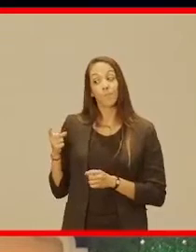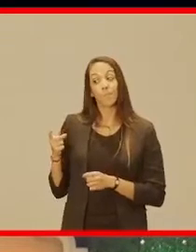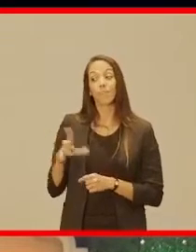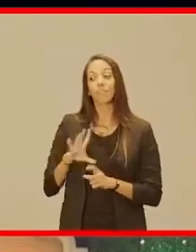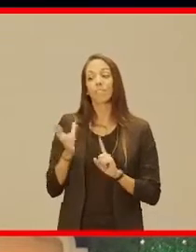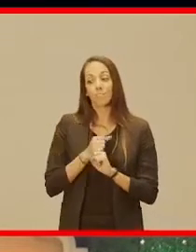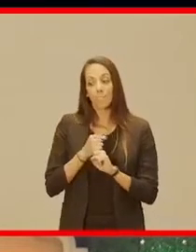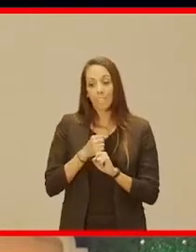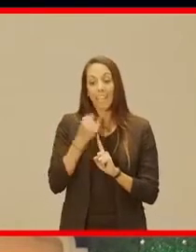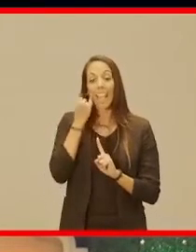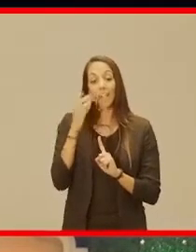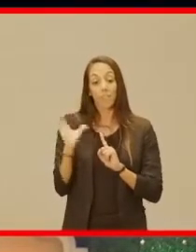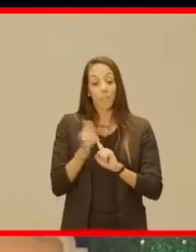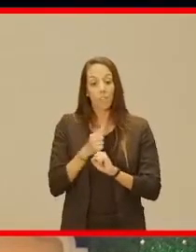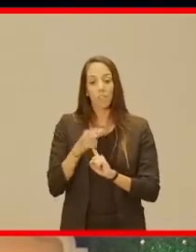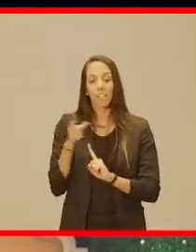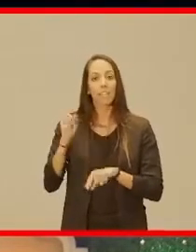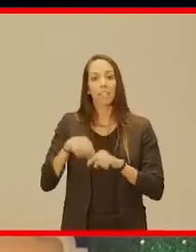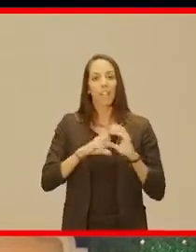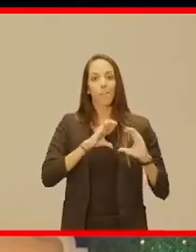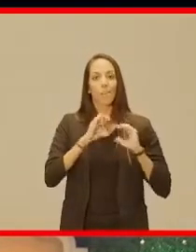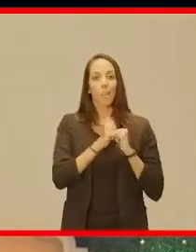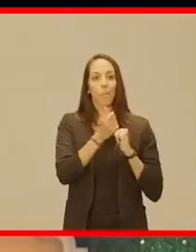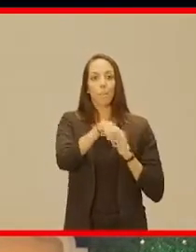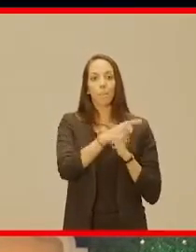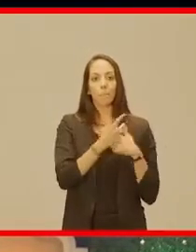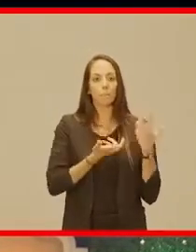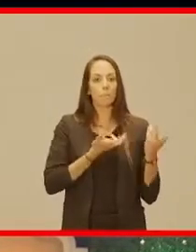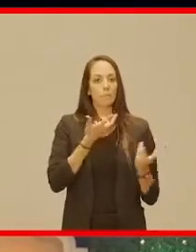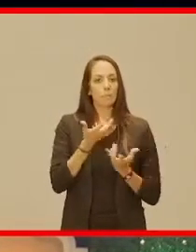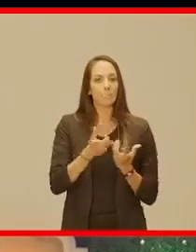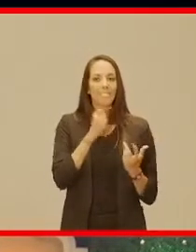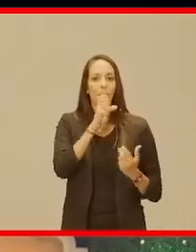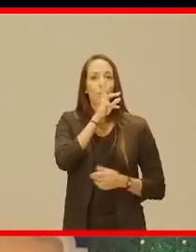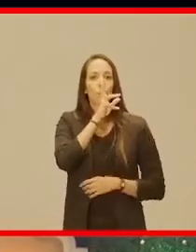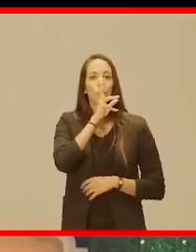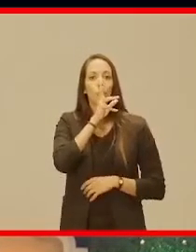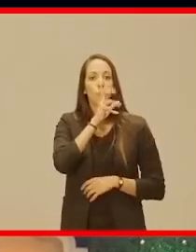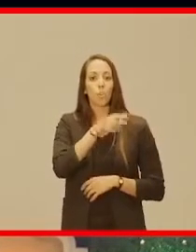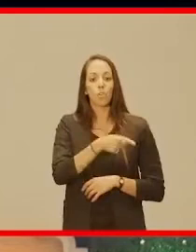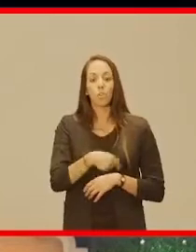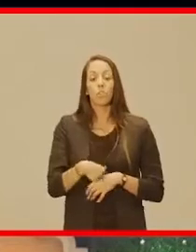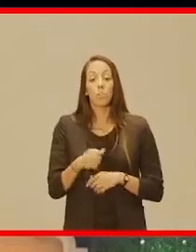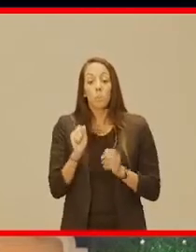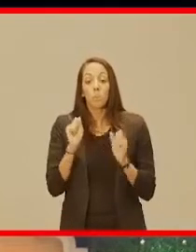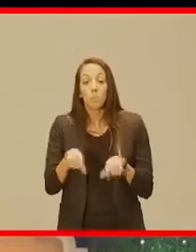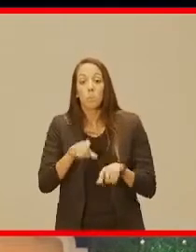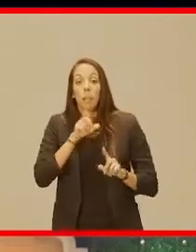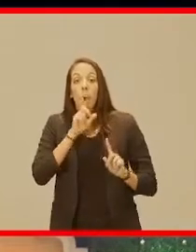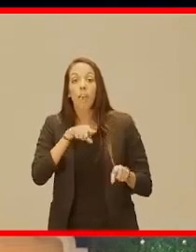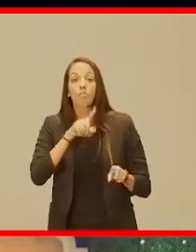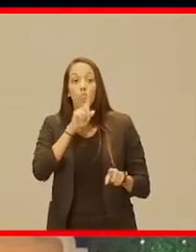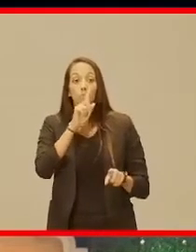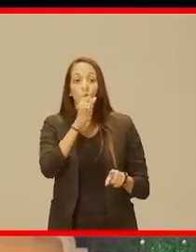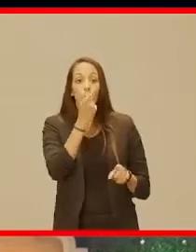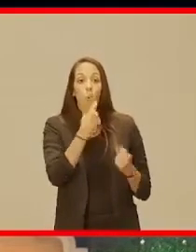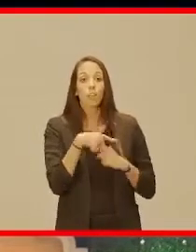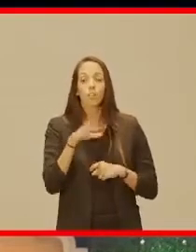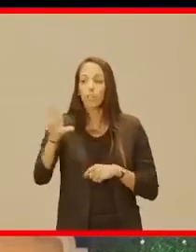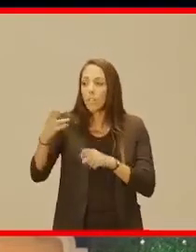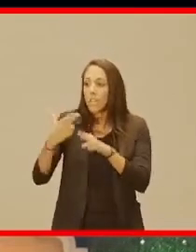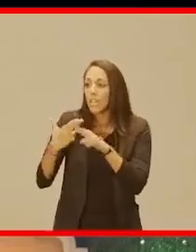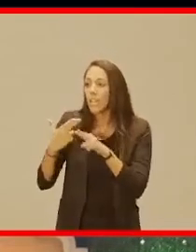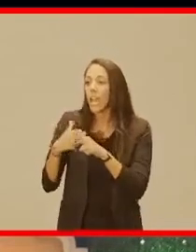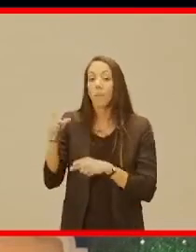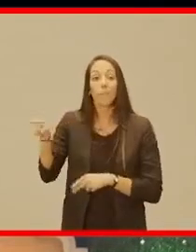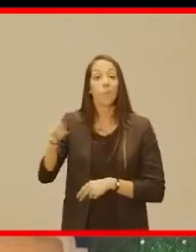communicate with them per se, because like he can't answer questions like if they ask him like what's your name, he's only gonna